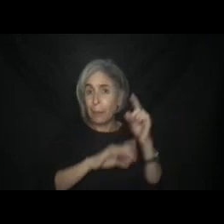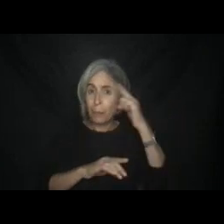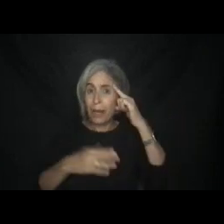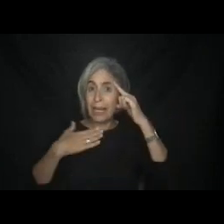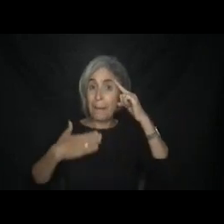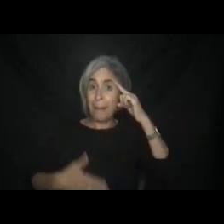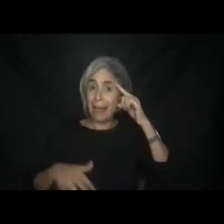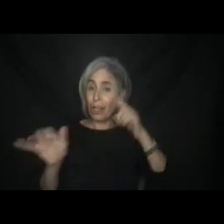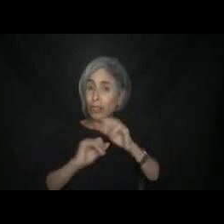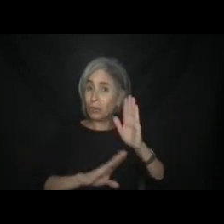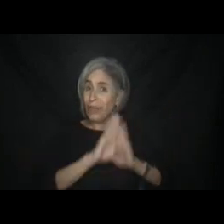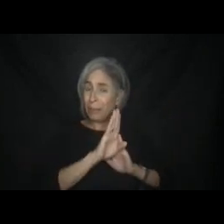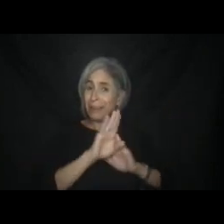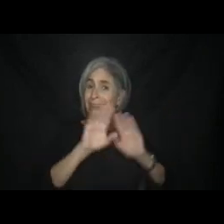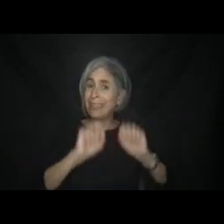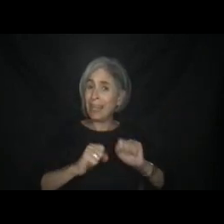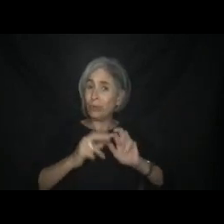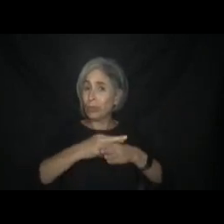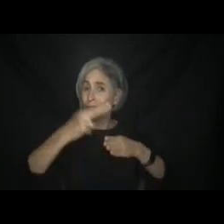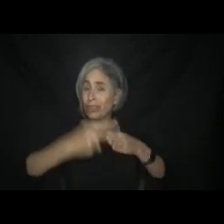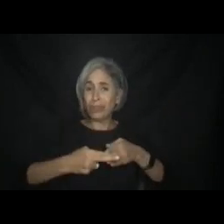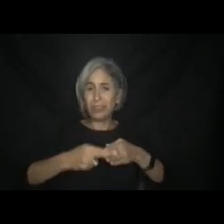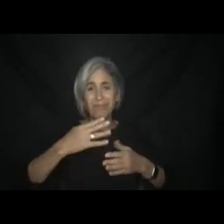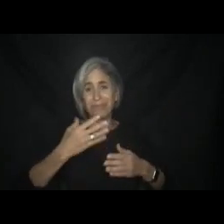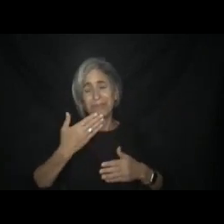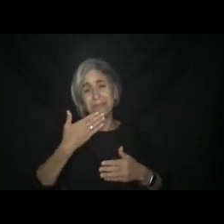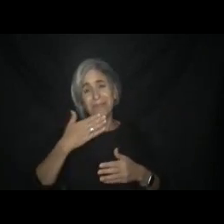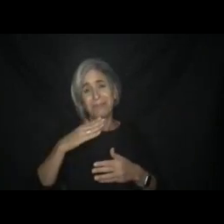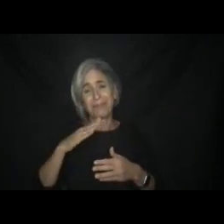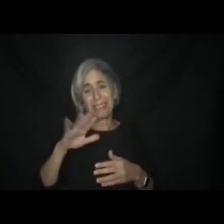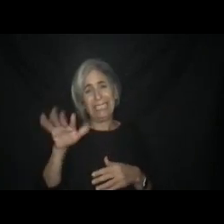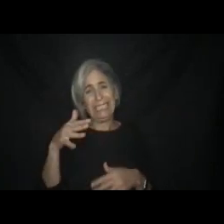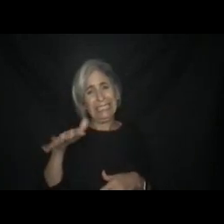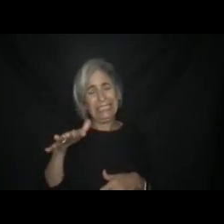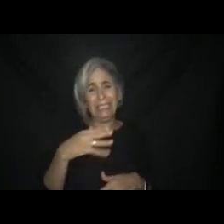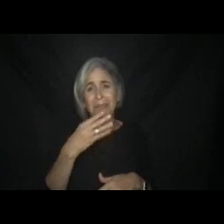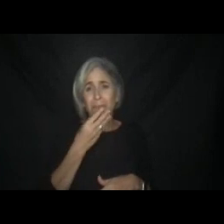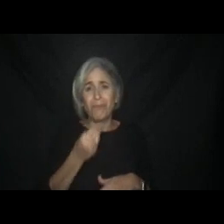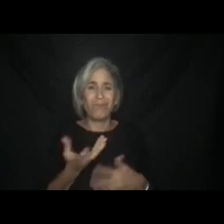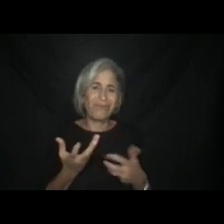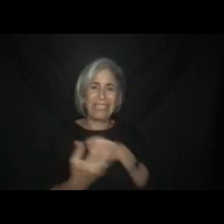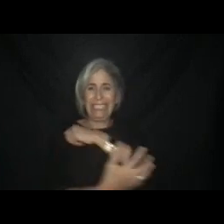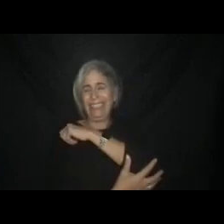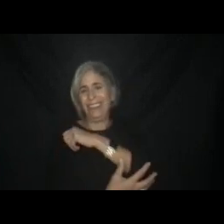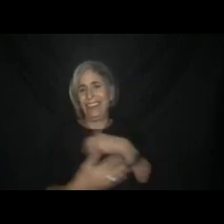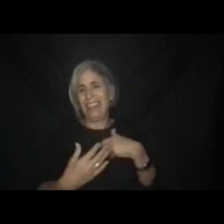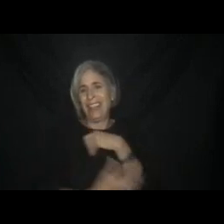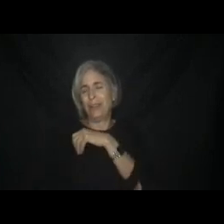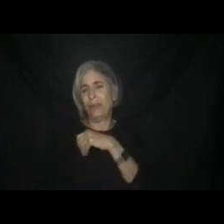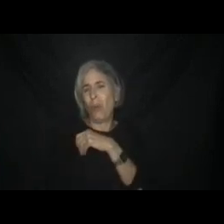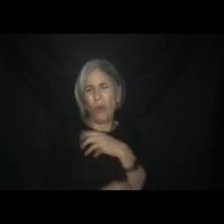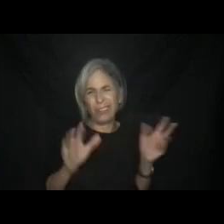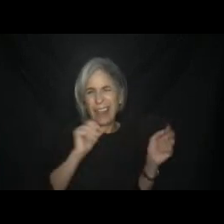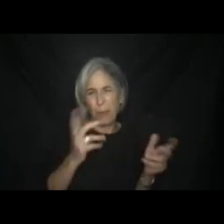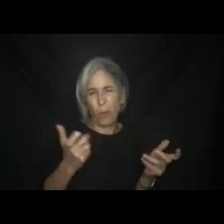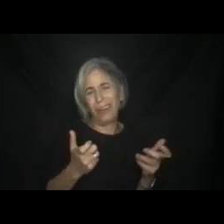body and can result in poor physical and mental health during childhood and adulthood. And